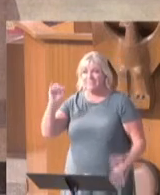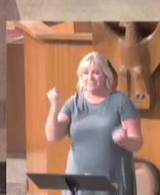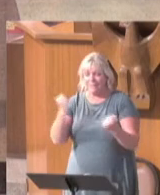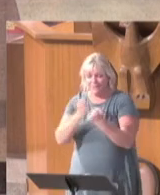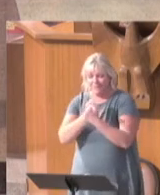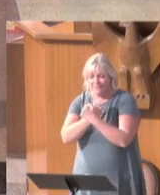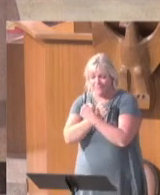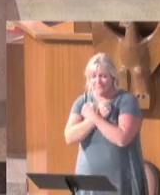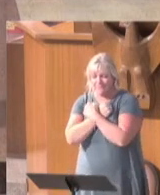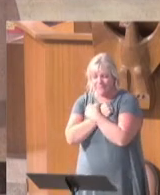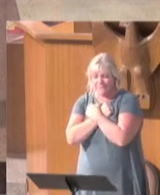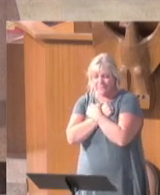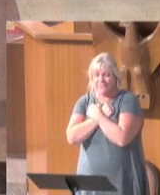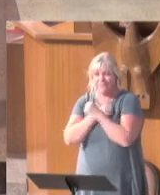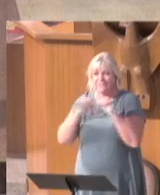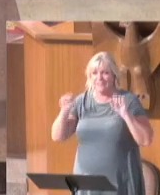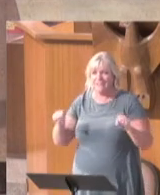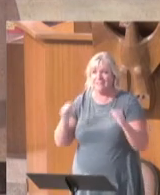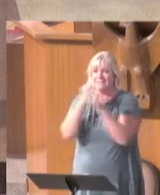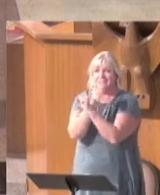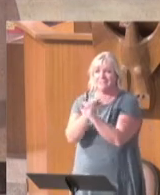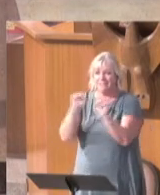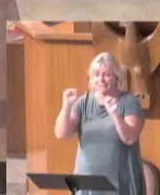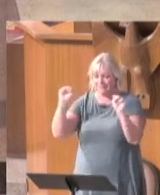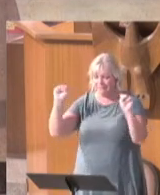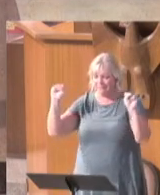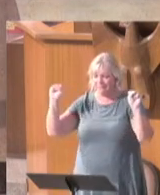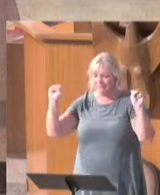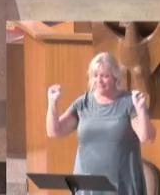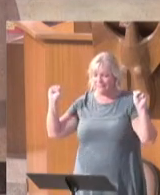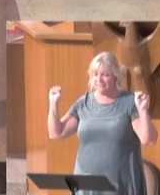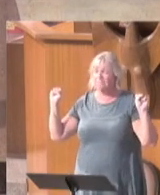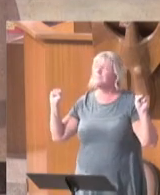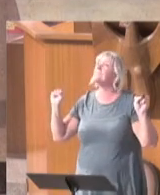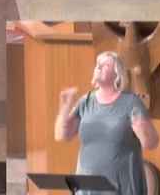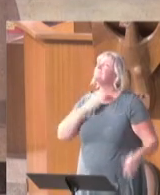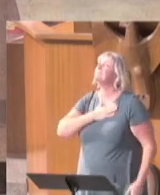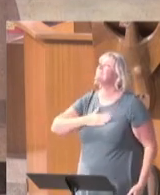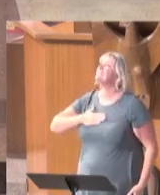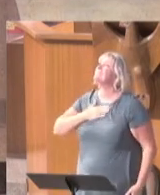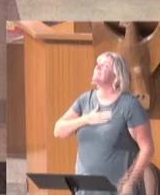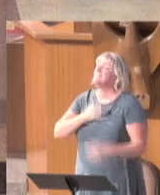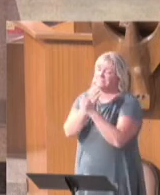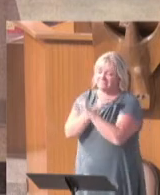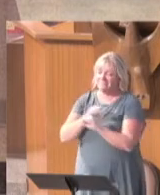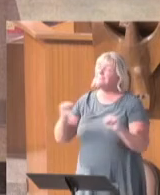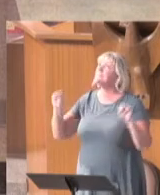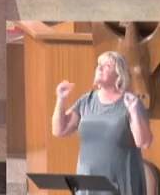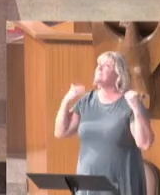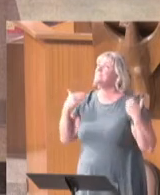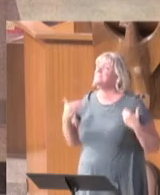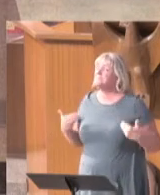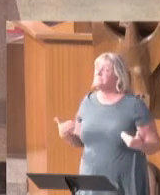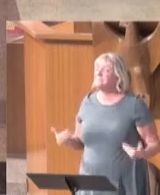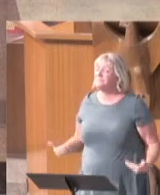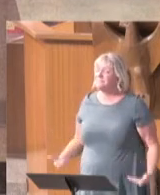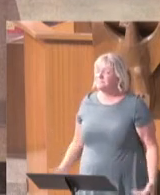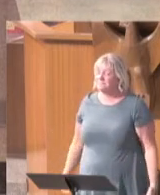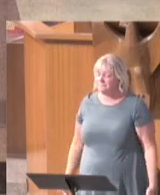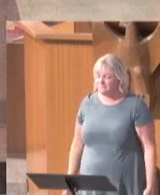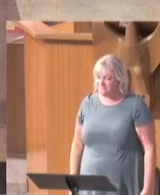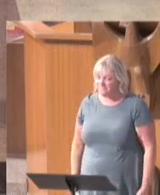If love can save, save me.